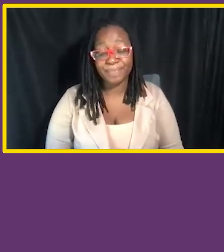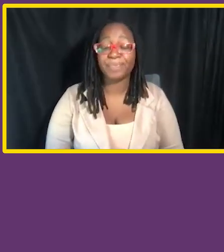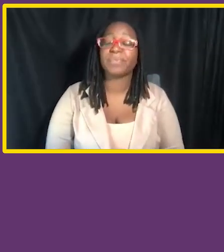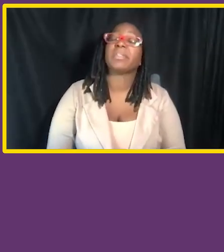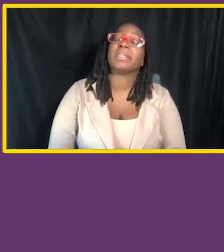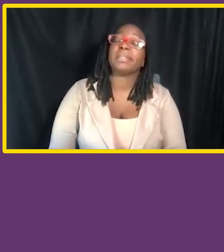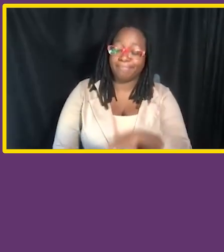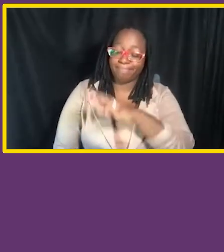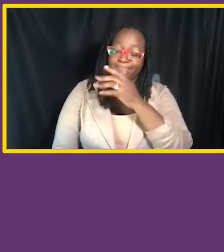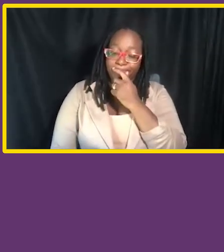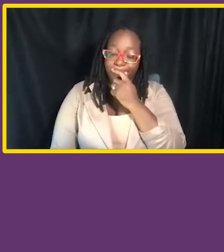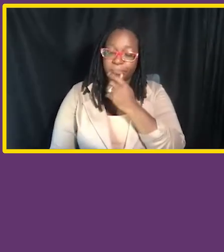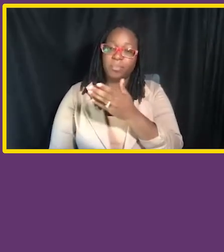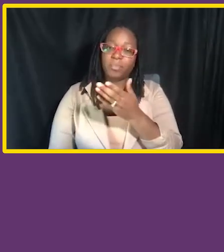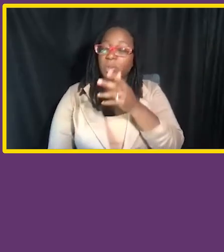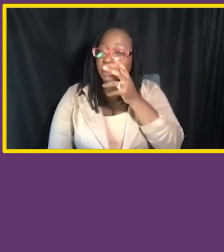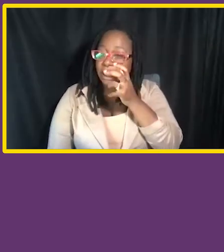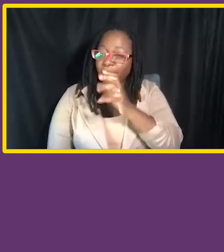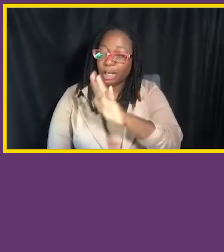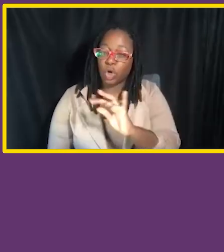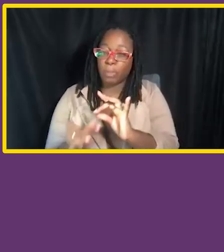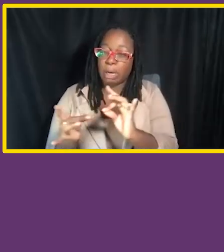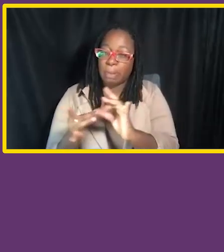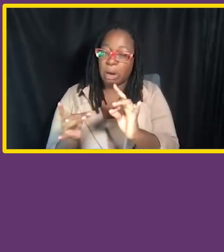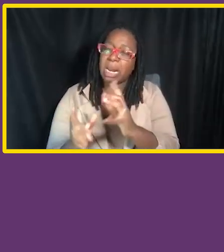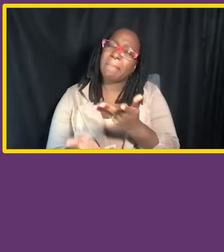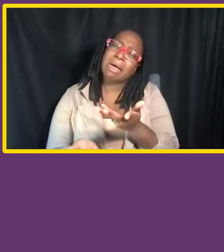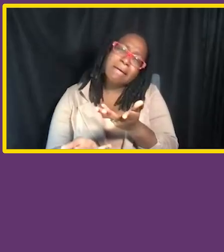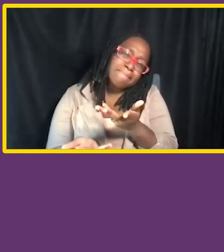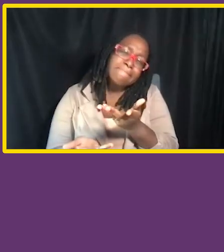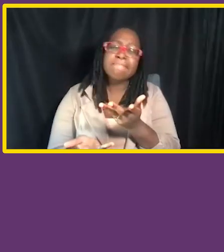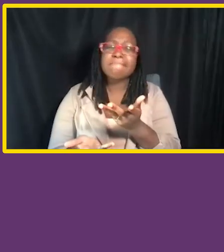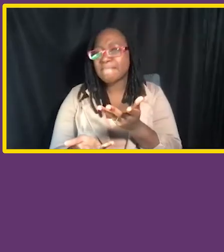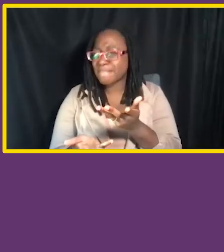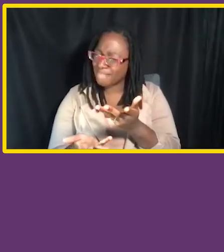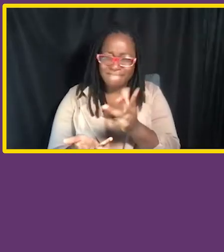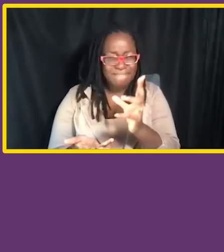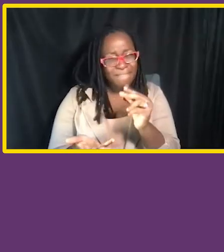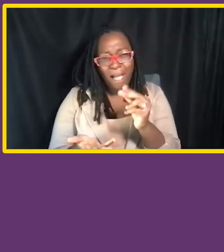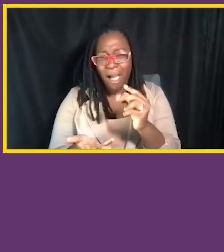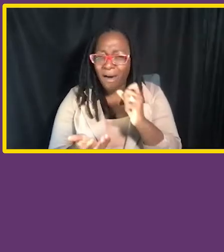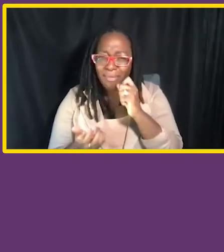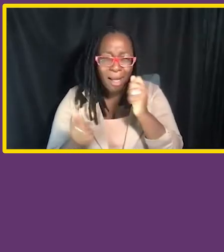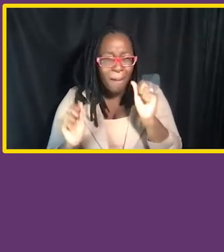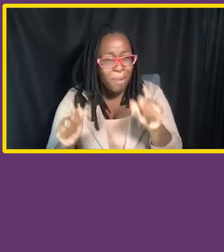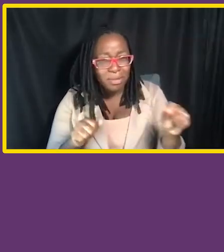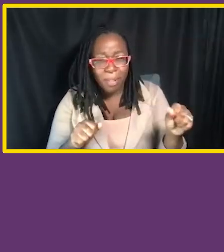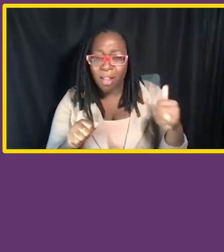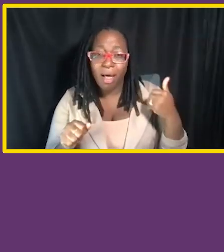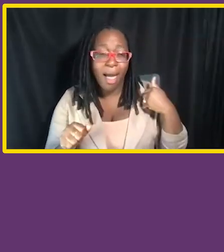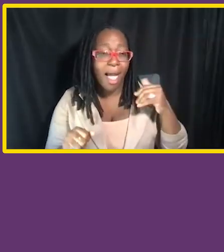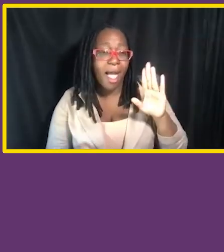so I hear what Dr. Eliana is saying, and then I'm like, no, that can't still be. Like, we have Beyonce, we